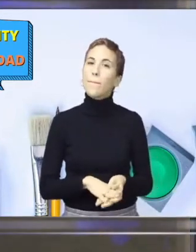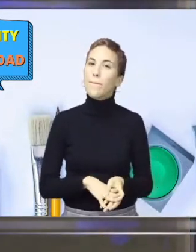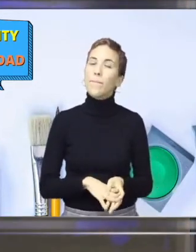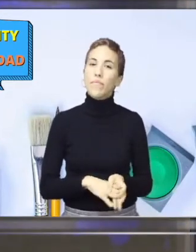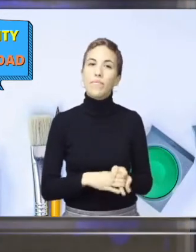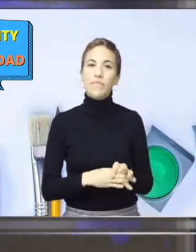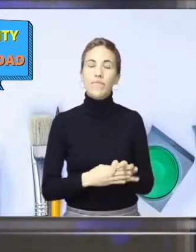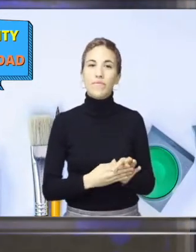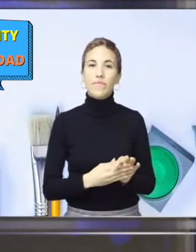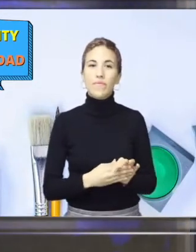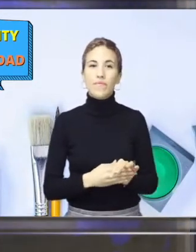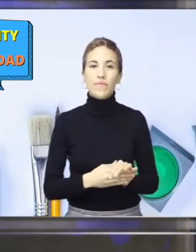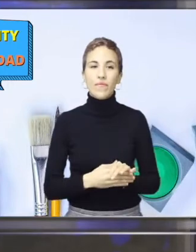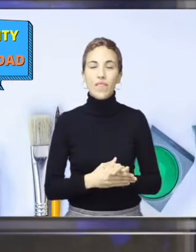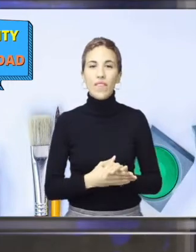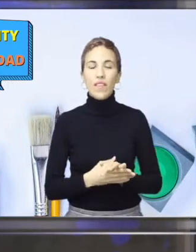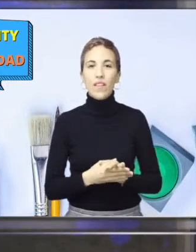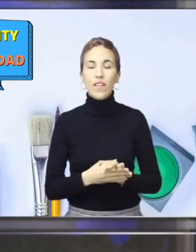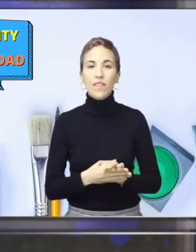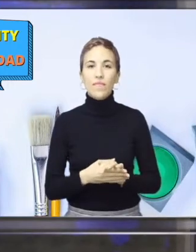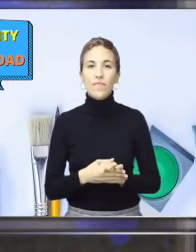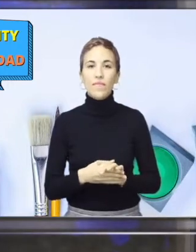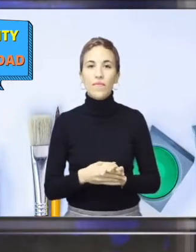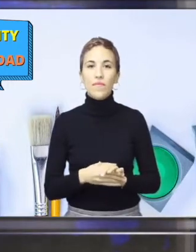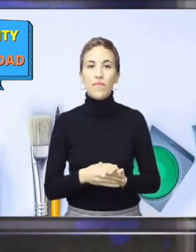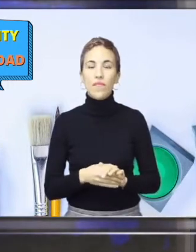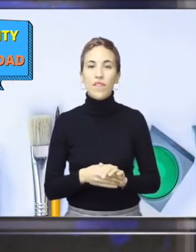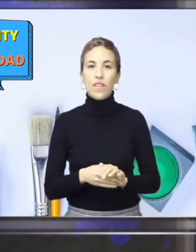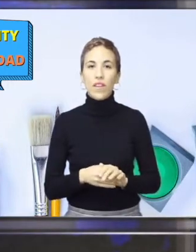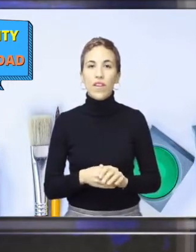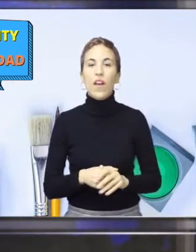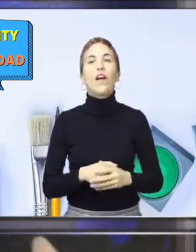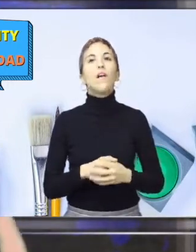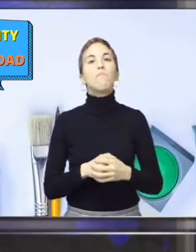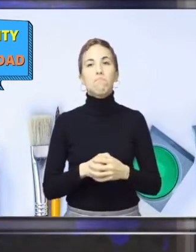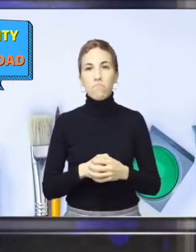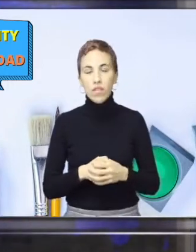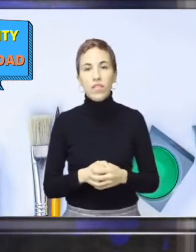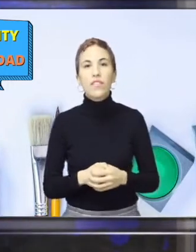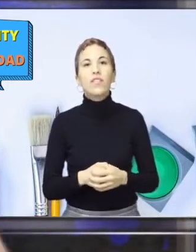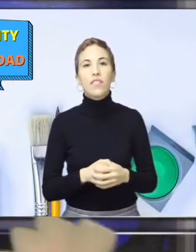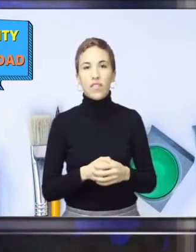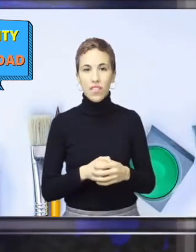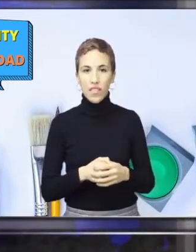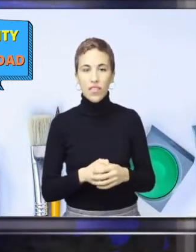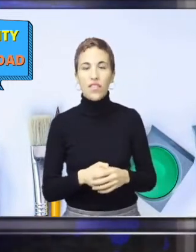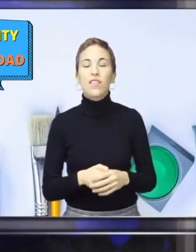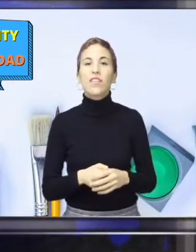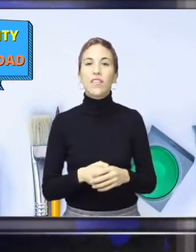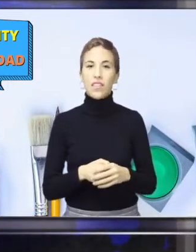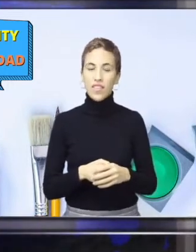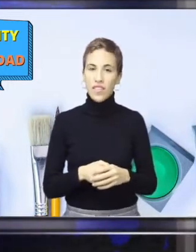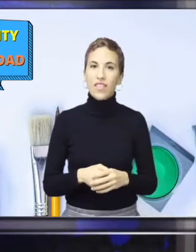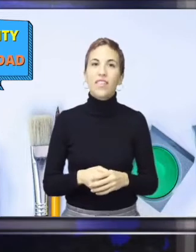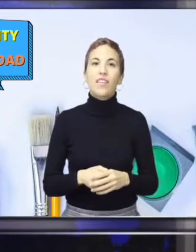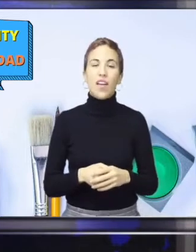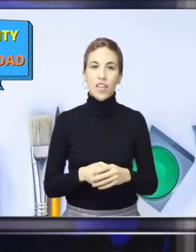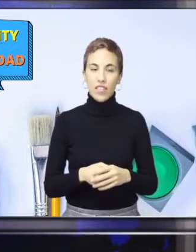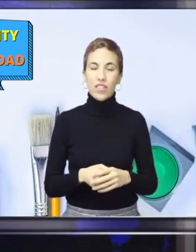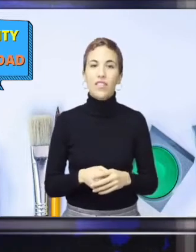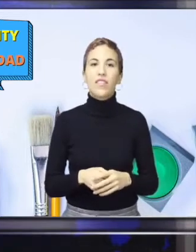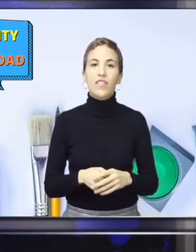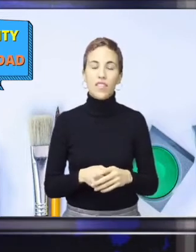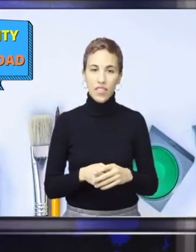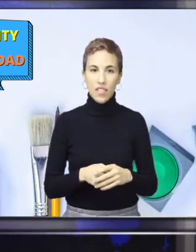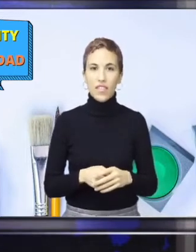Creativity, Ms. Shema, that is to be able to think of something new. To use your imagination and a lot of times we use the arts